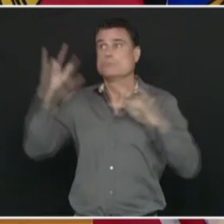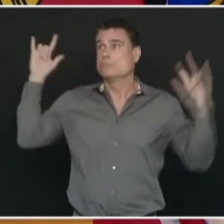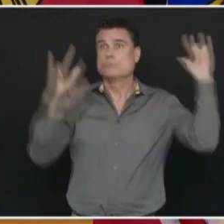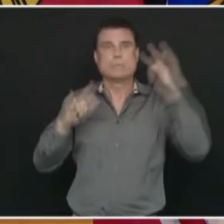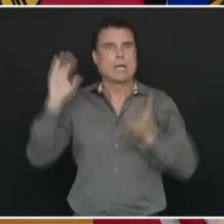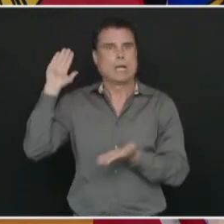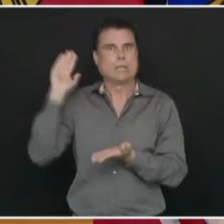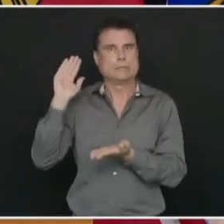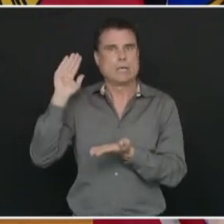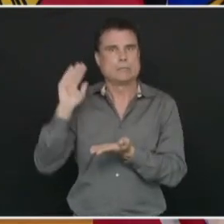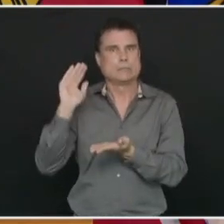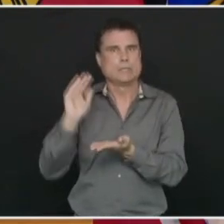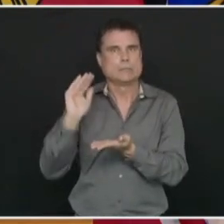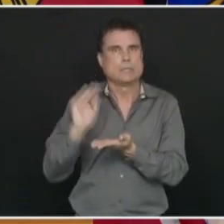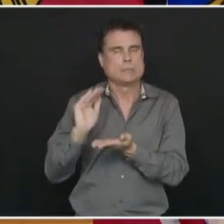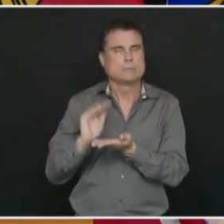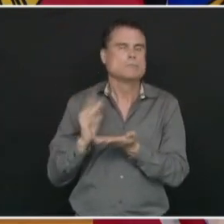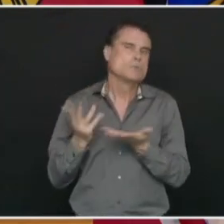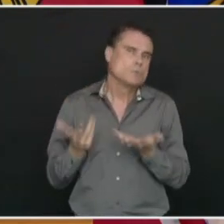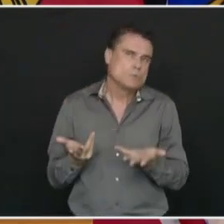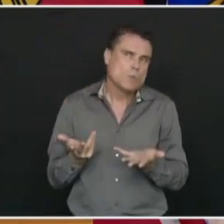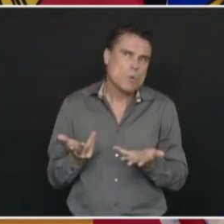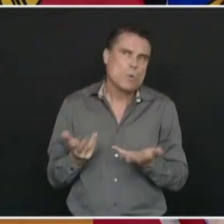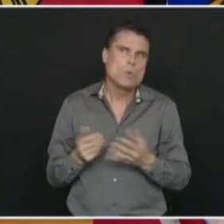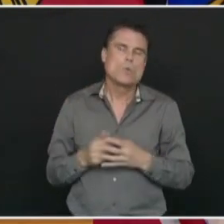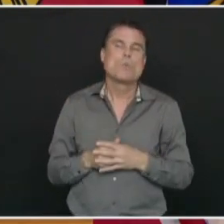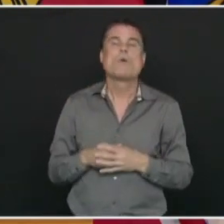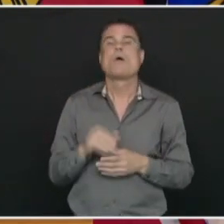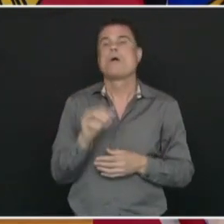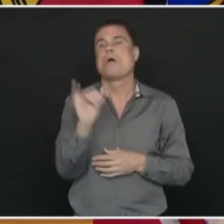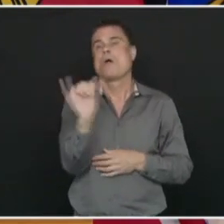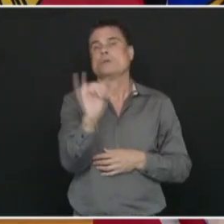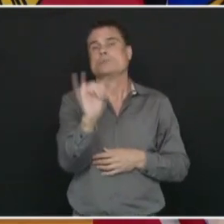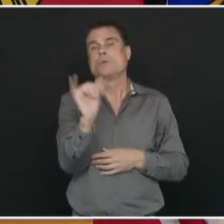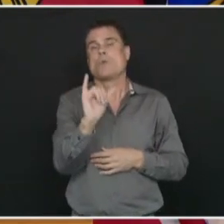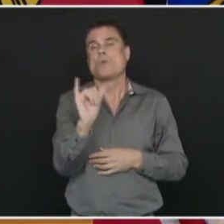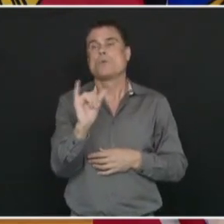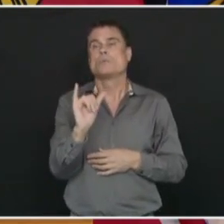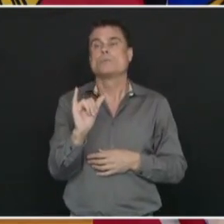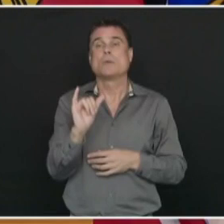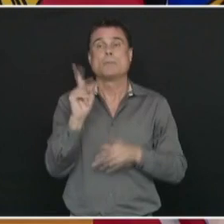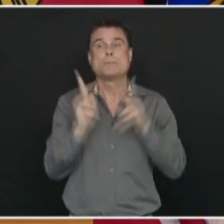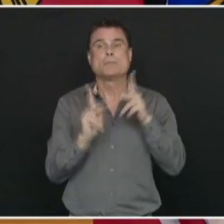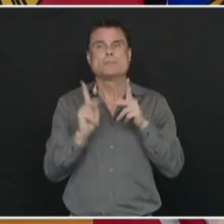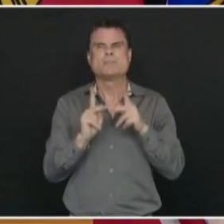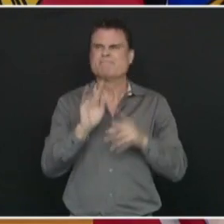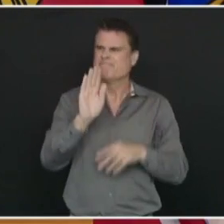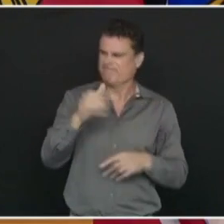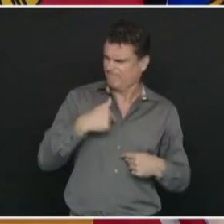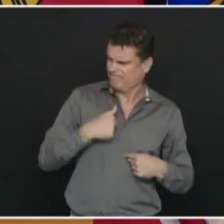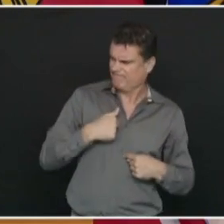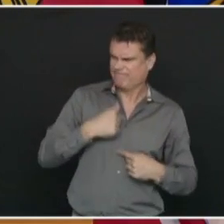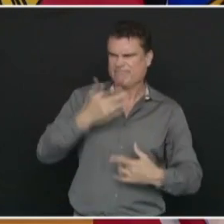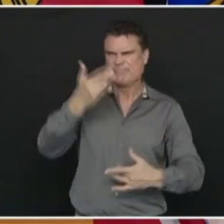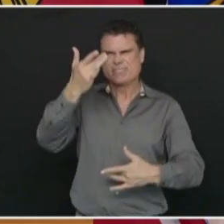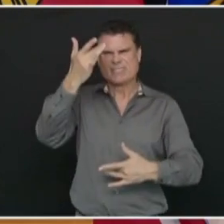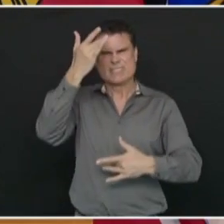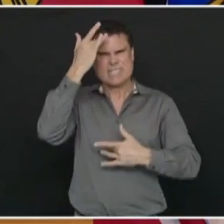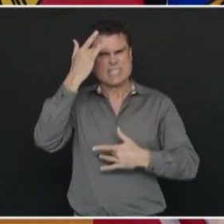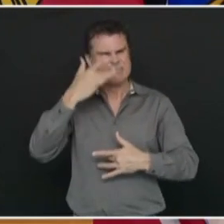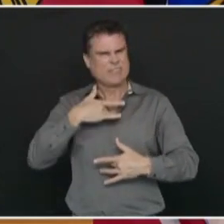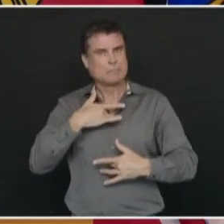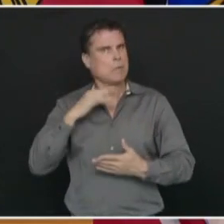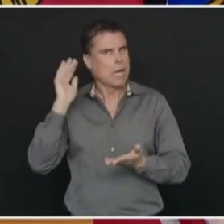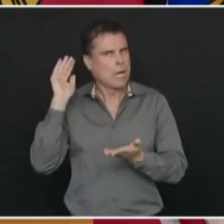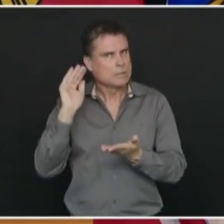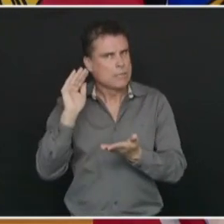know, province of Quebec has not excluded students to kind of physically going back to school before May 4th. They said that during